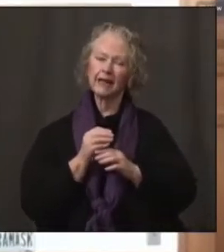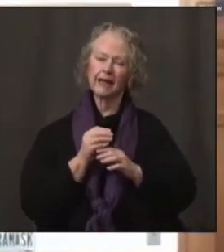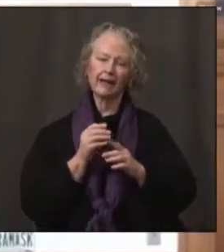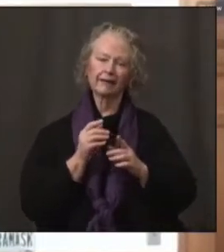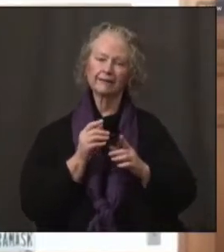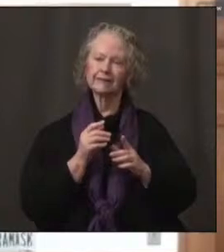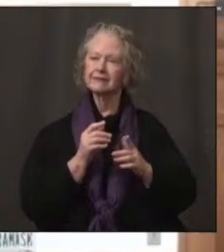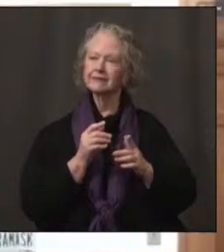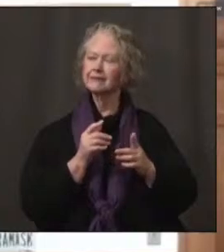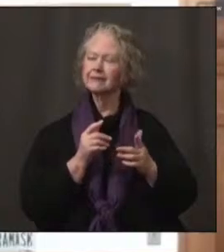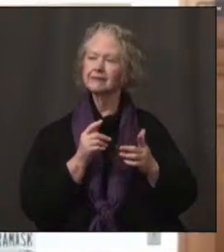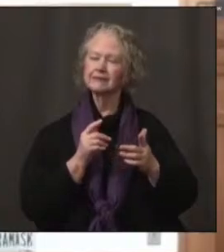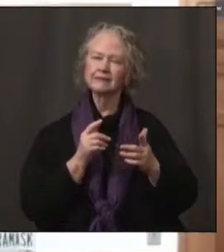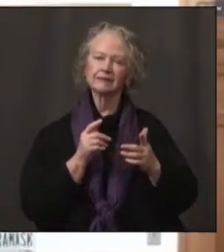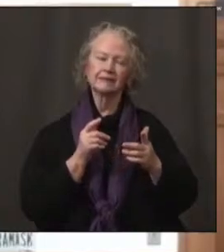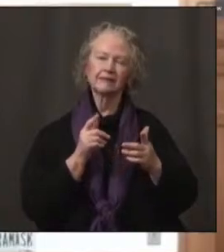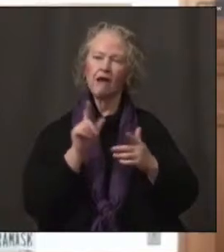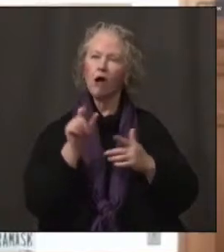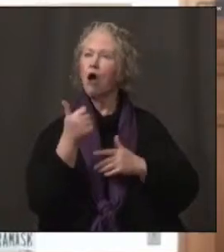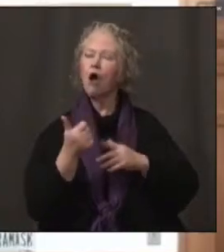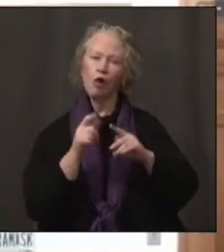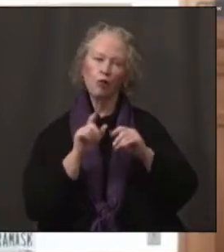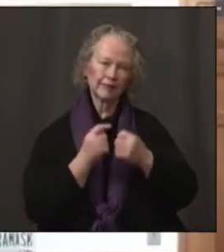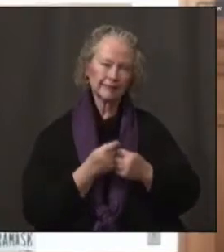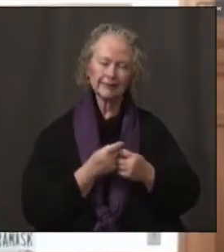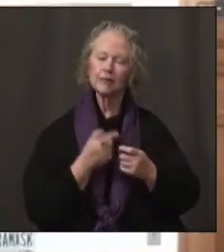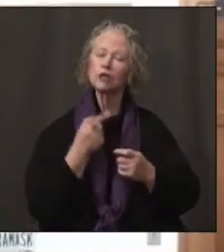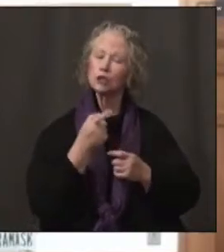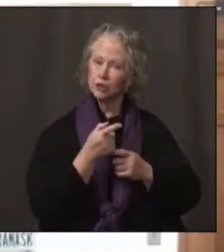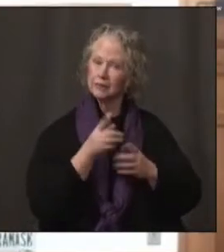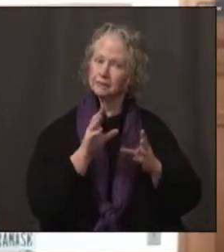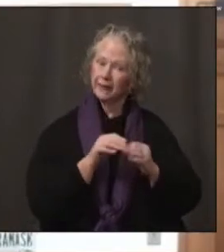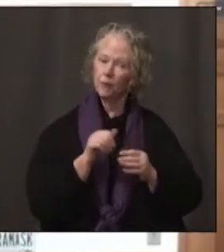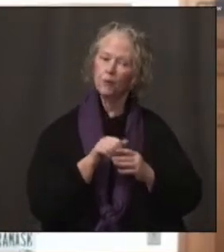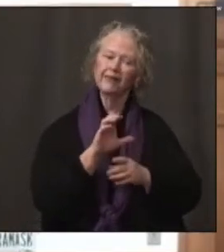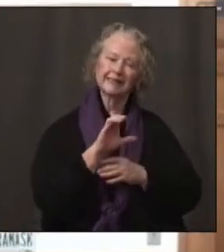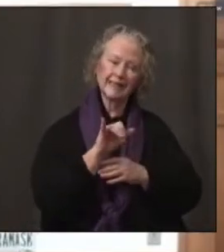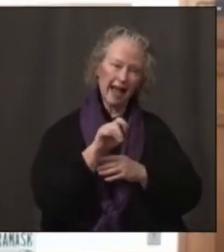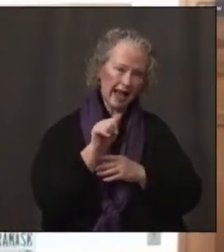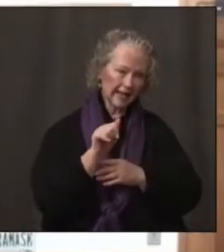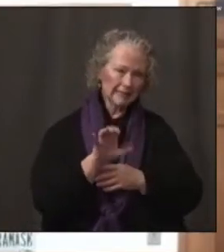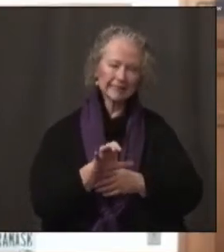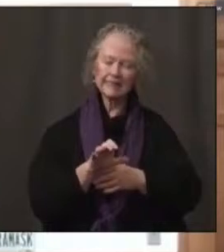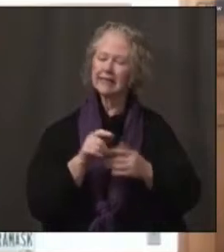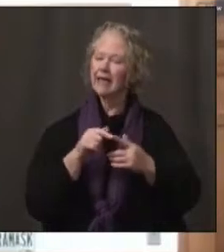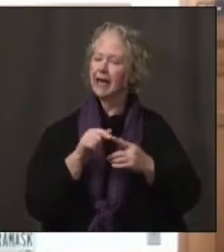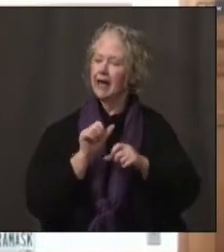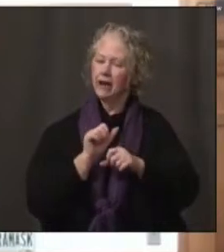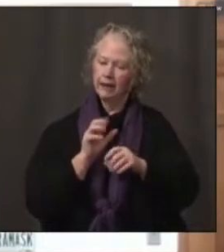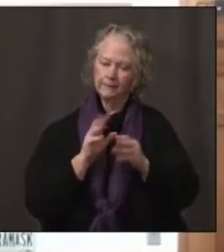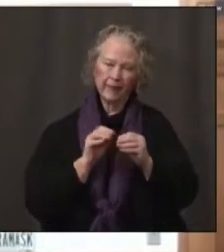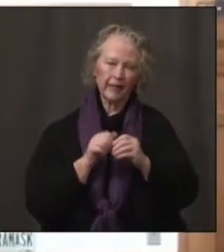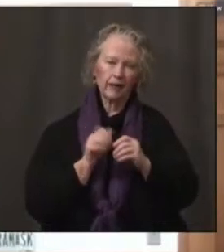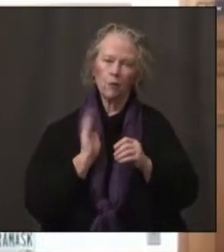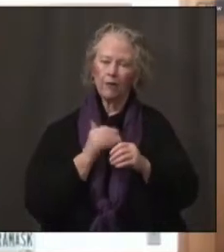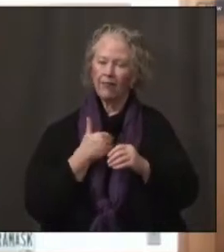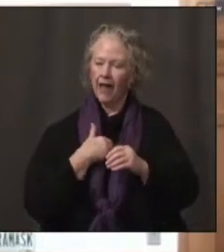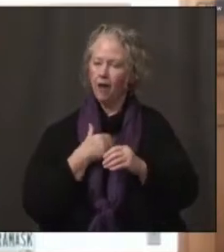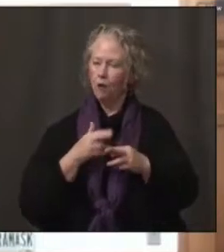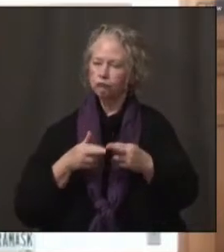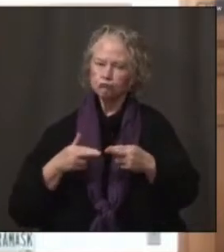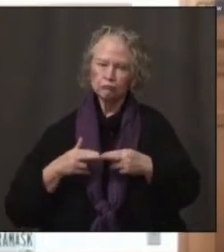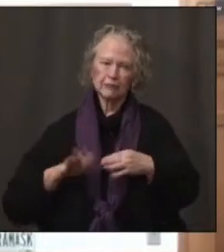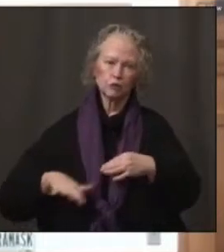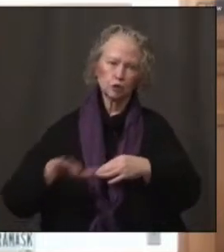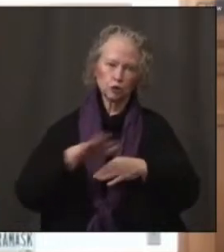St. Louis and others. She's already been meeting with CIAC, as well as myself meeting with our regional state partners.